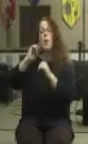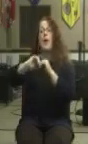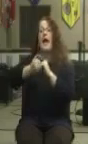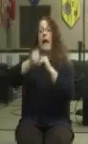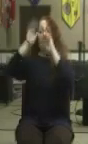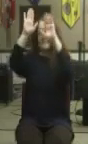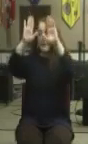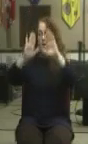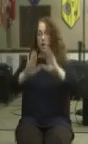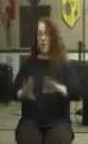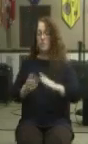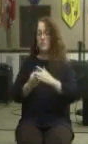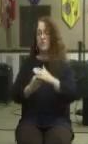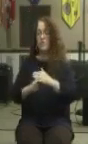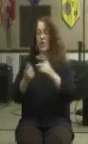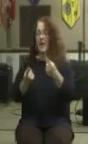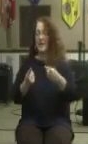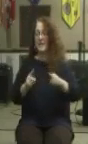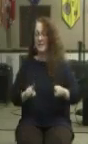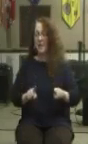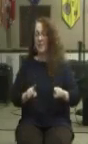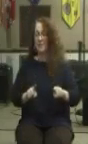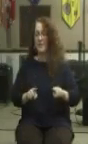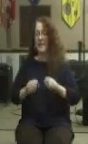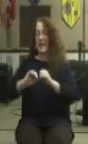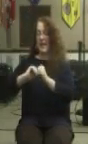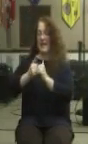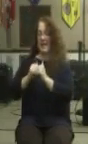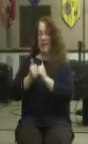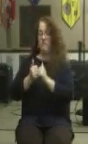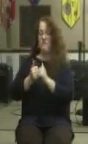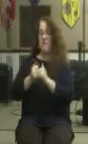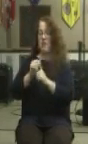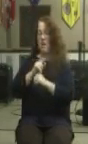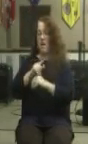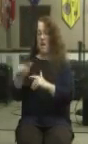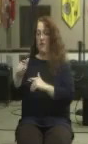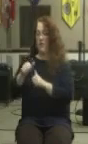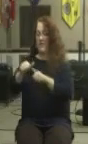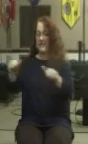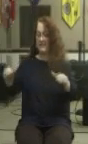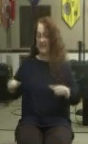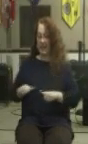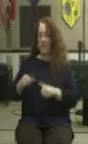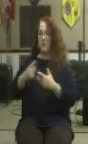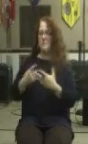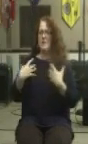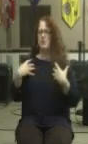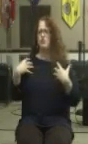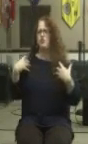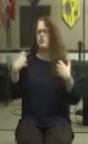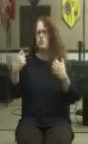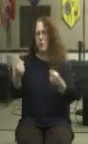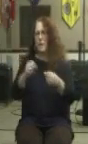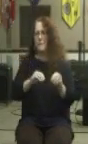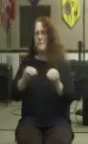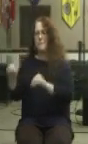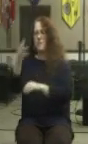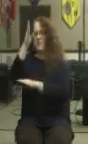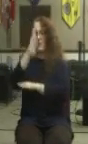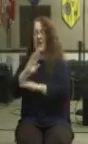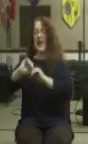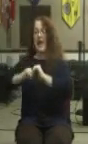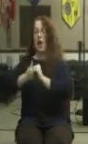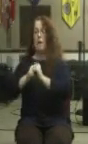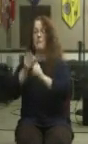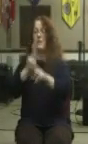You want to know how miracles are going to start happening and how all of a sudden in this area there's going to be a strong move